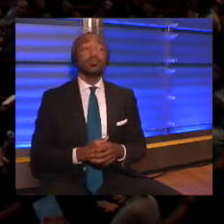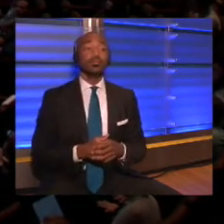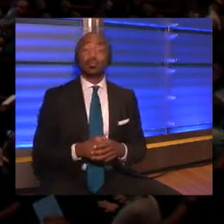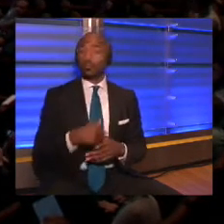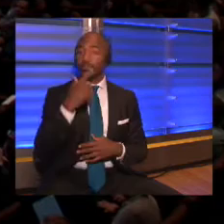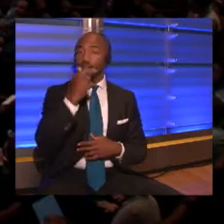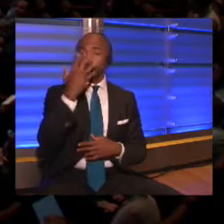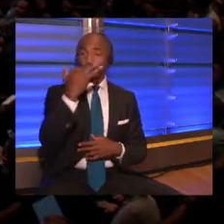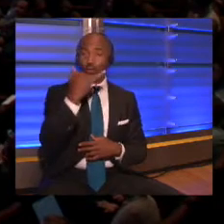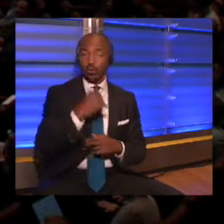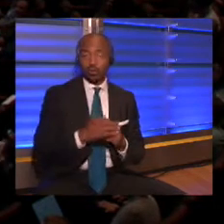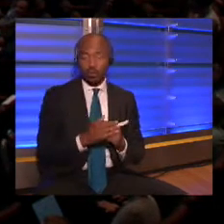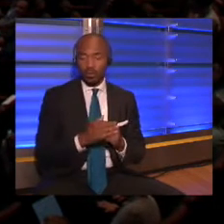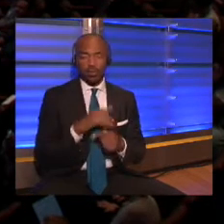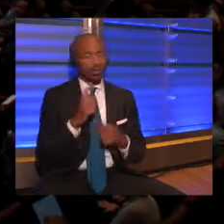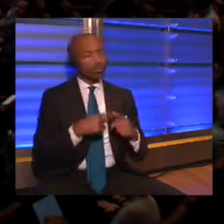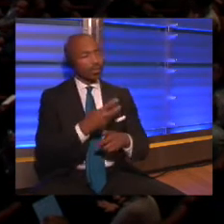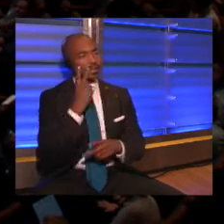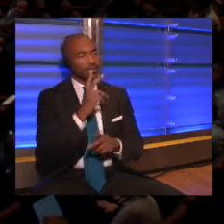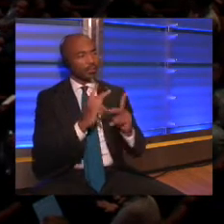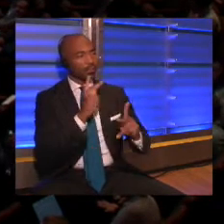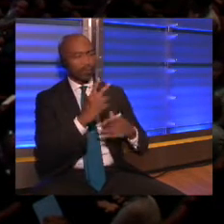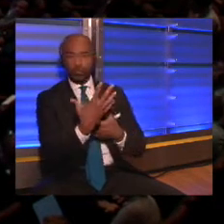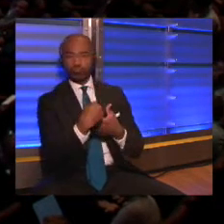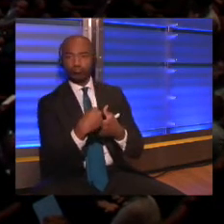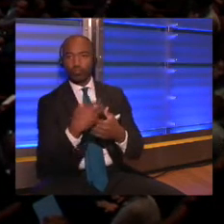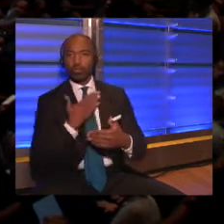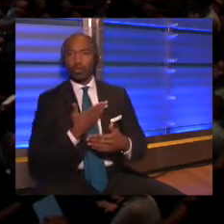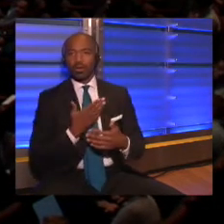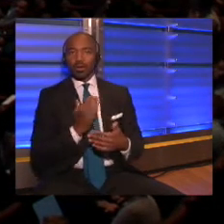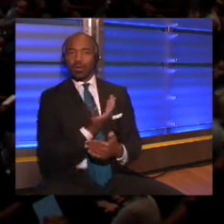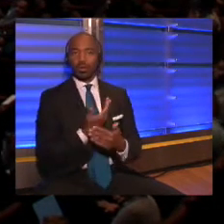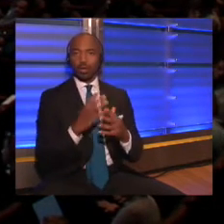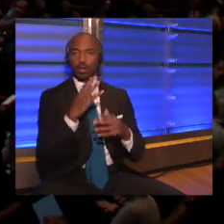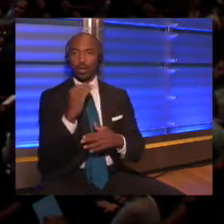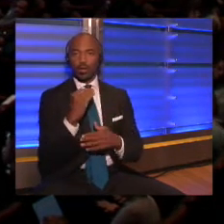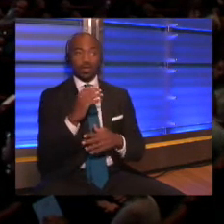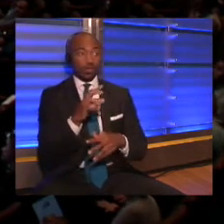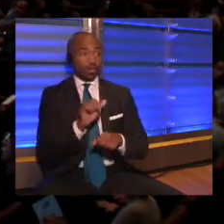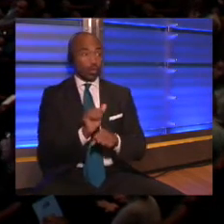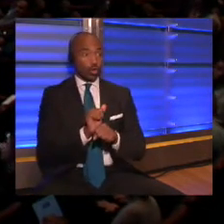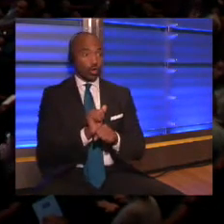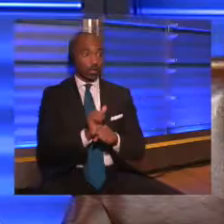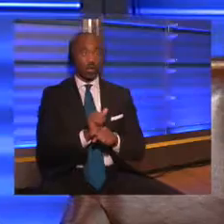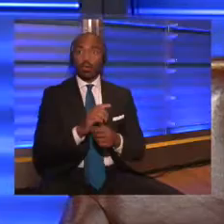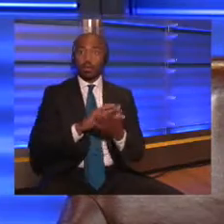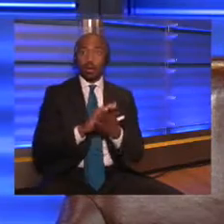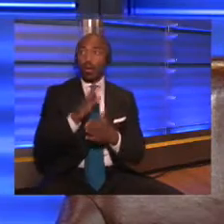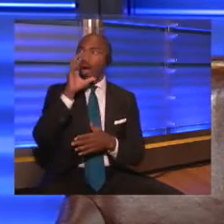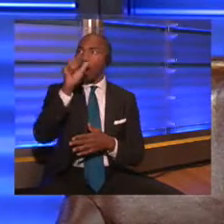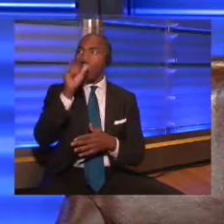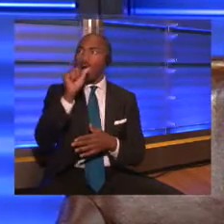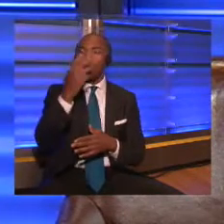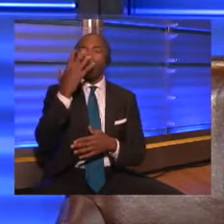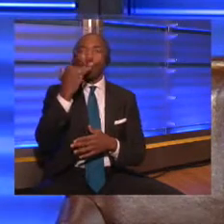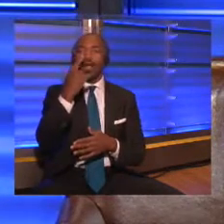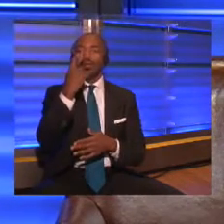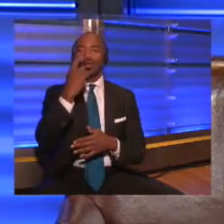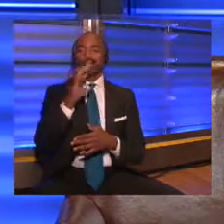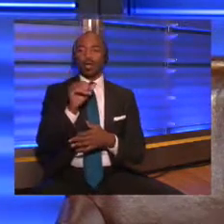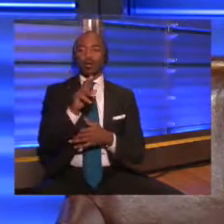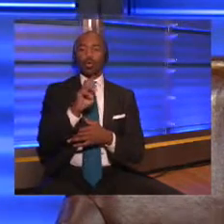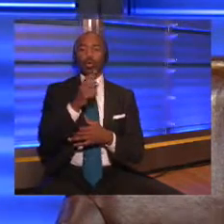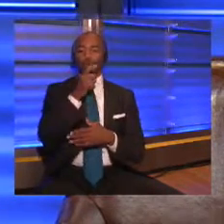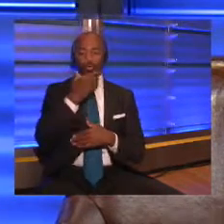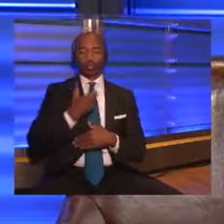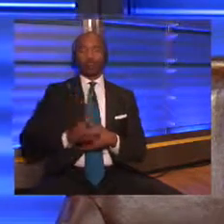thing because when I see people come into the company, what they're attracted to is the fact that we are very much at the core of